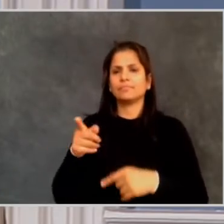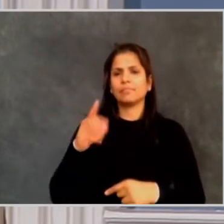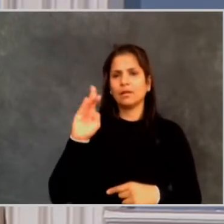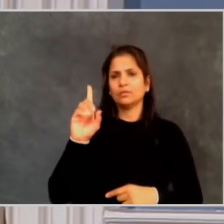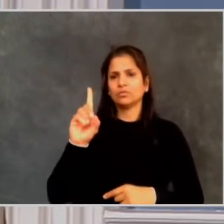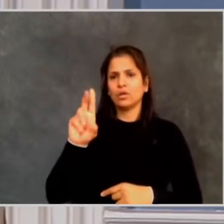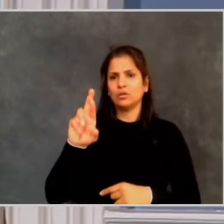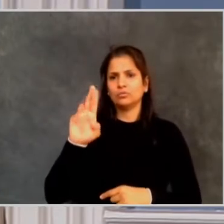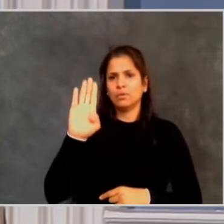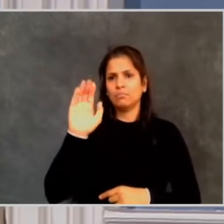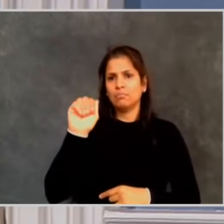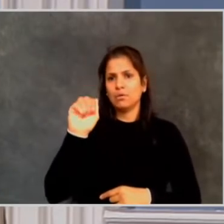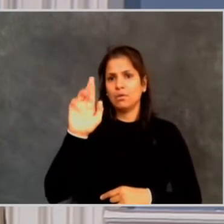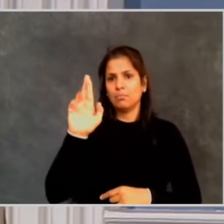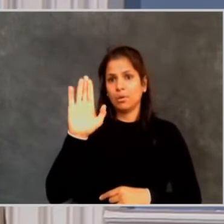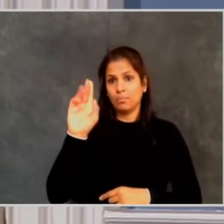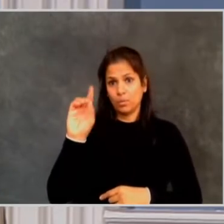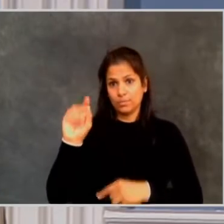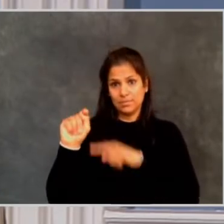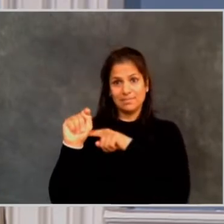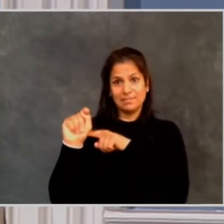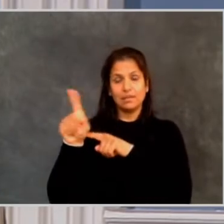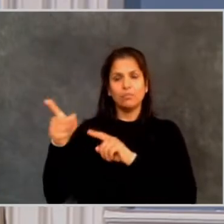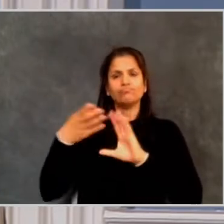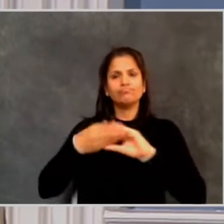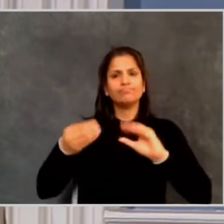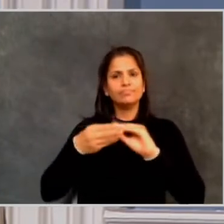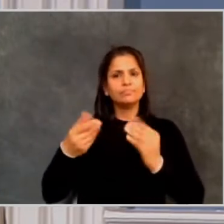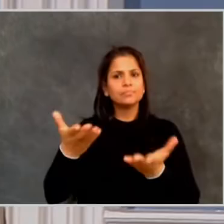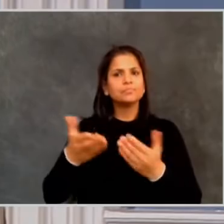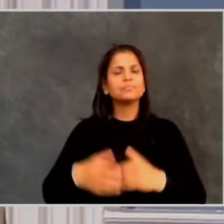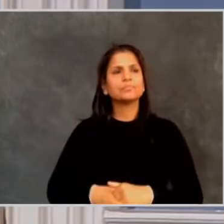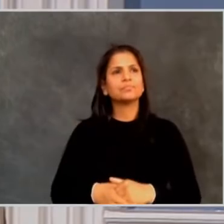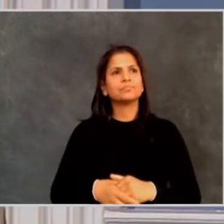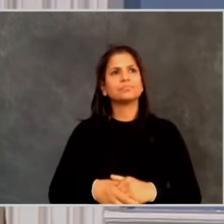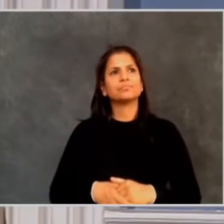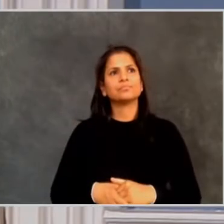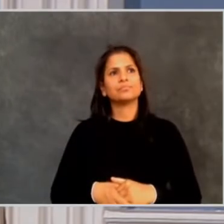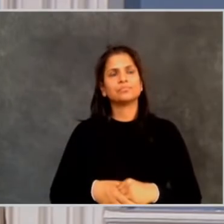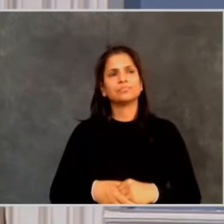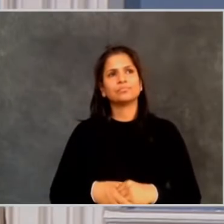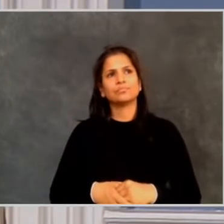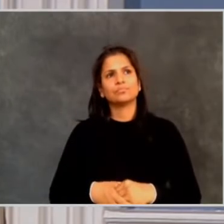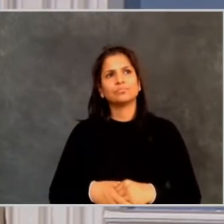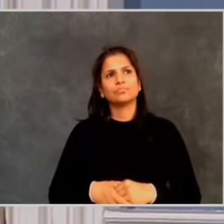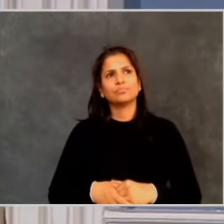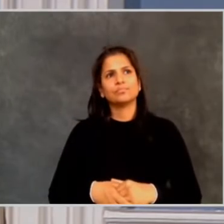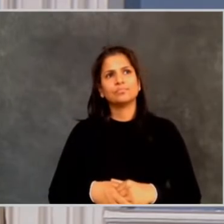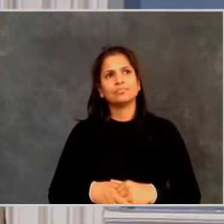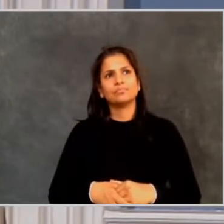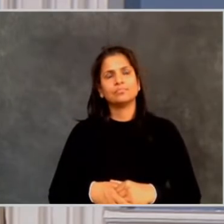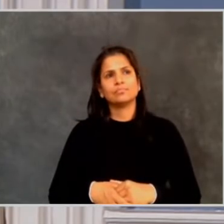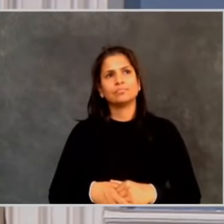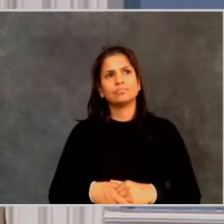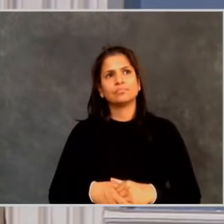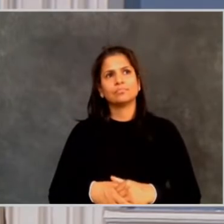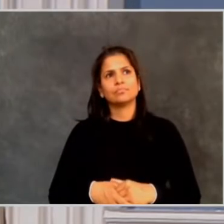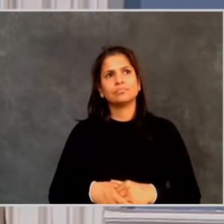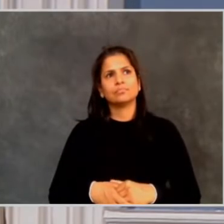relates to the additional burden that poor people have in terms